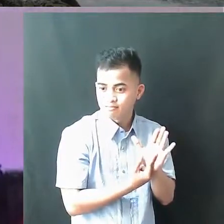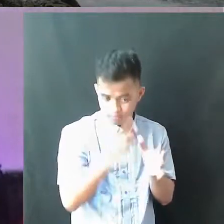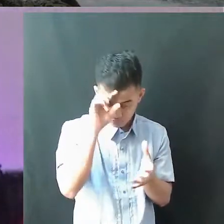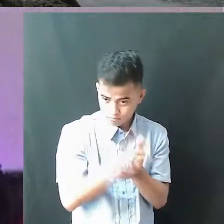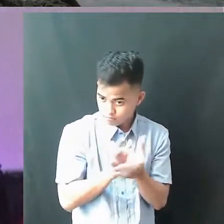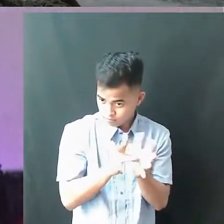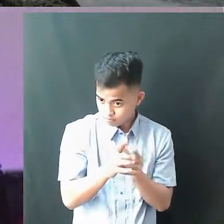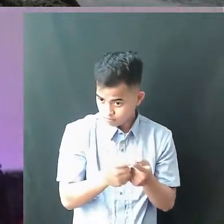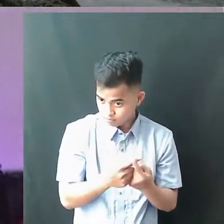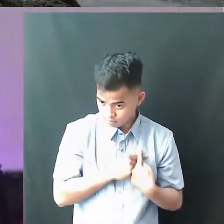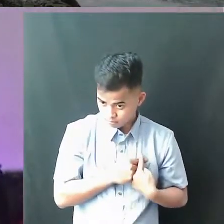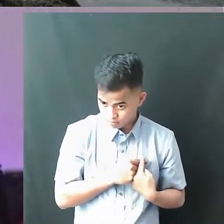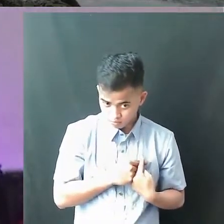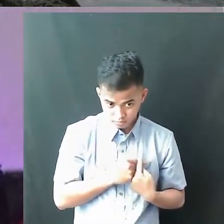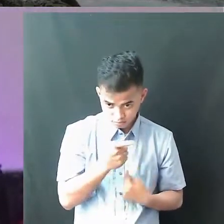2.